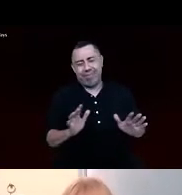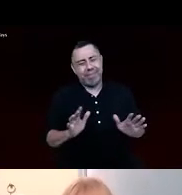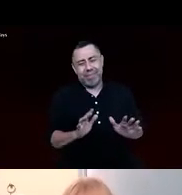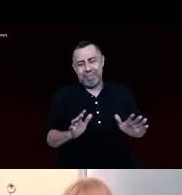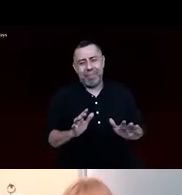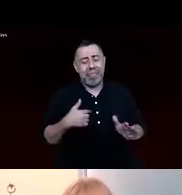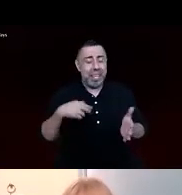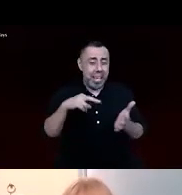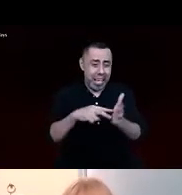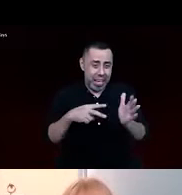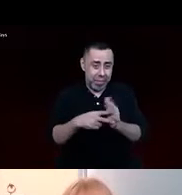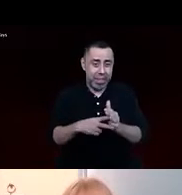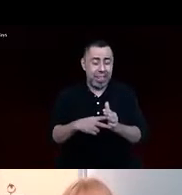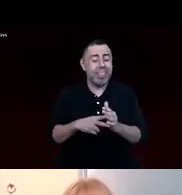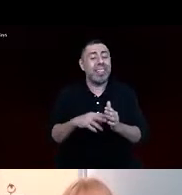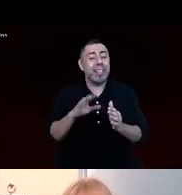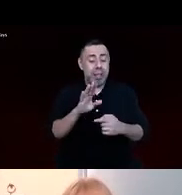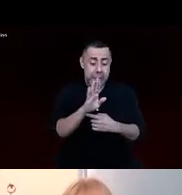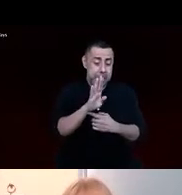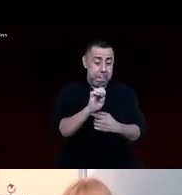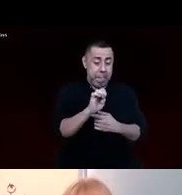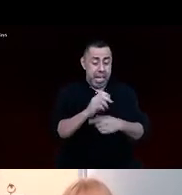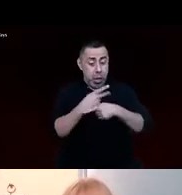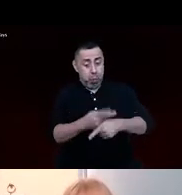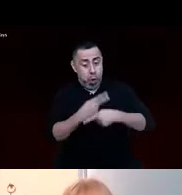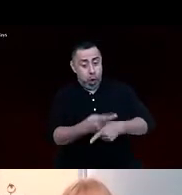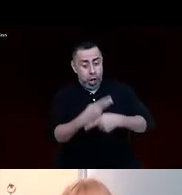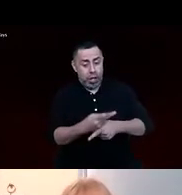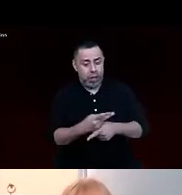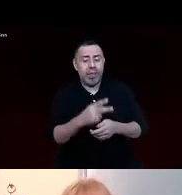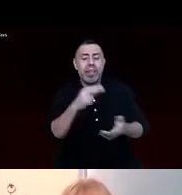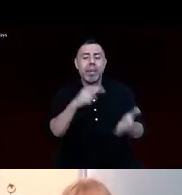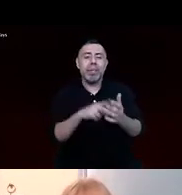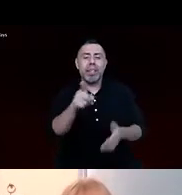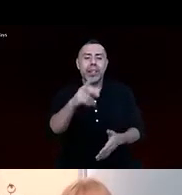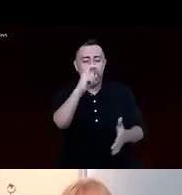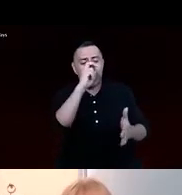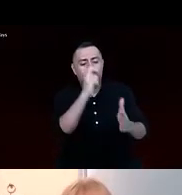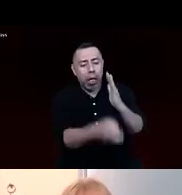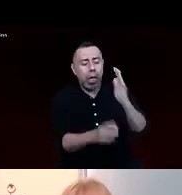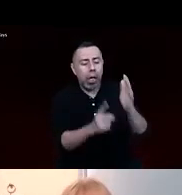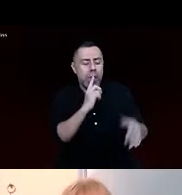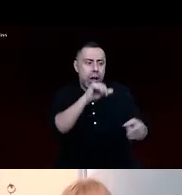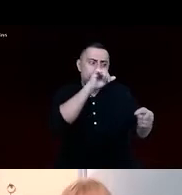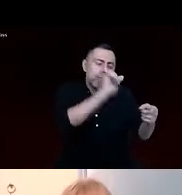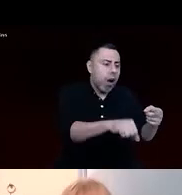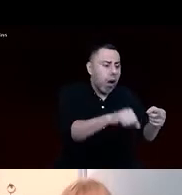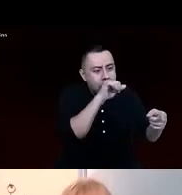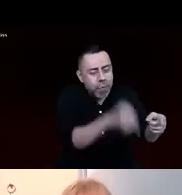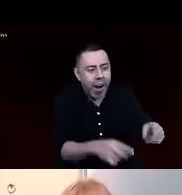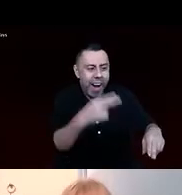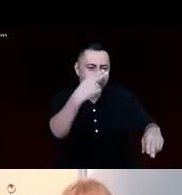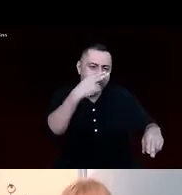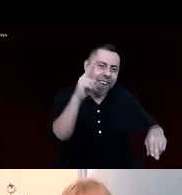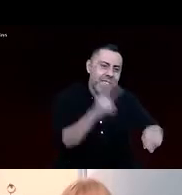mean, being productive is doing stuff you love, having fun, waking up